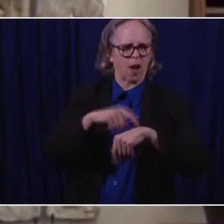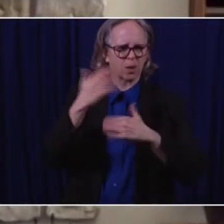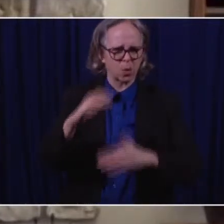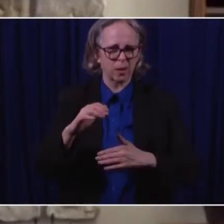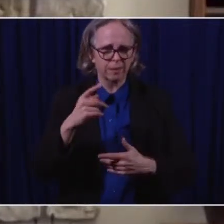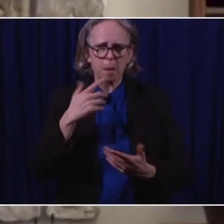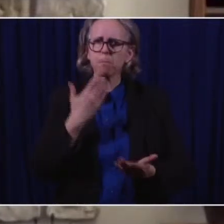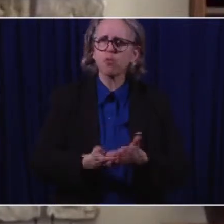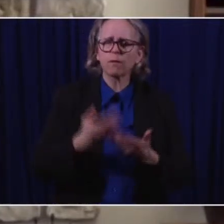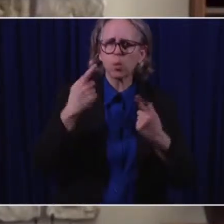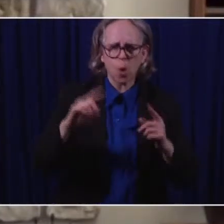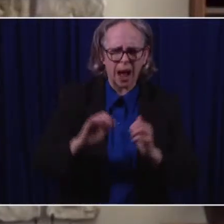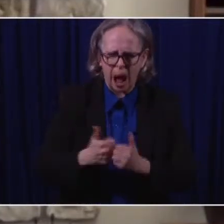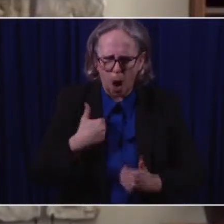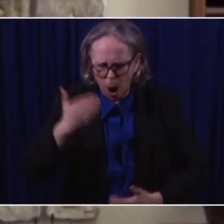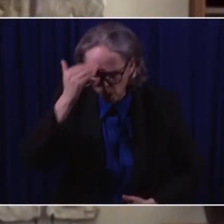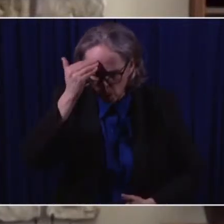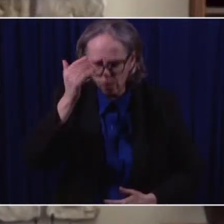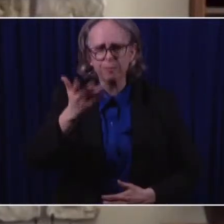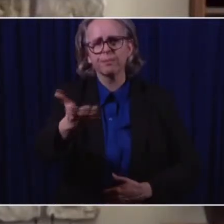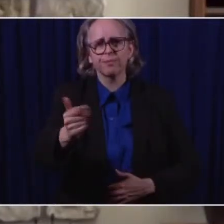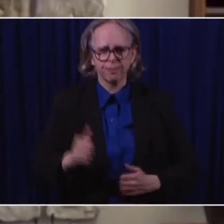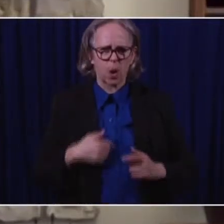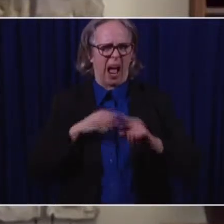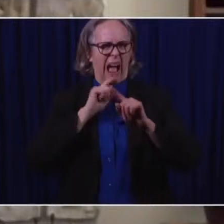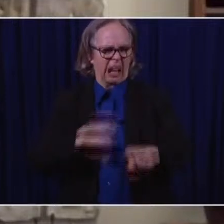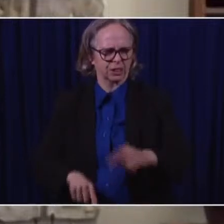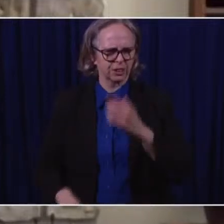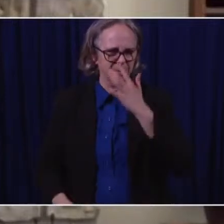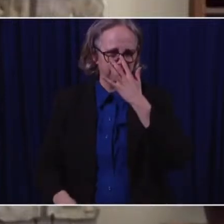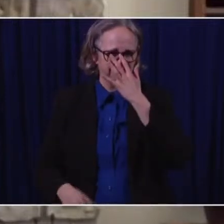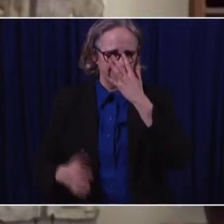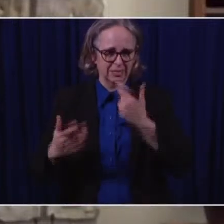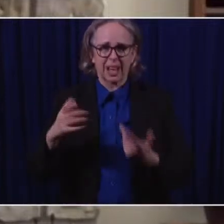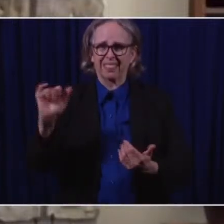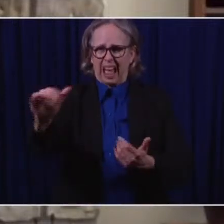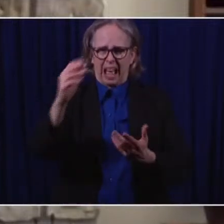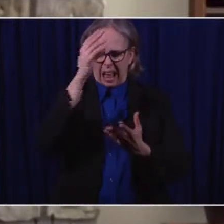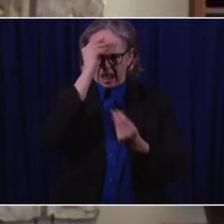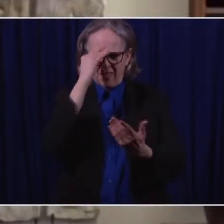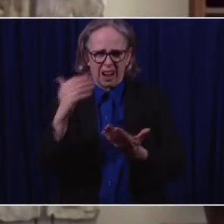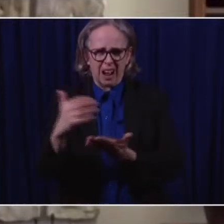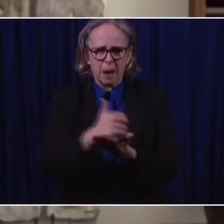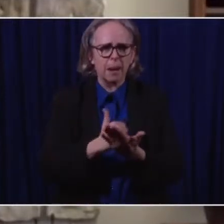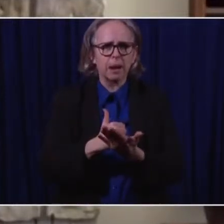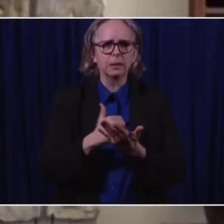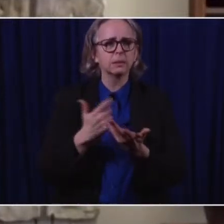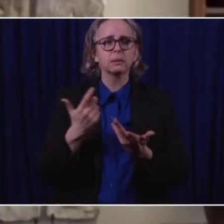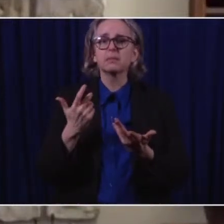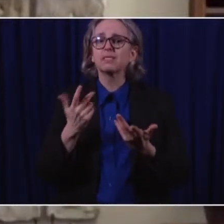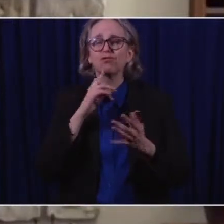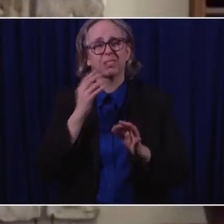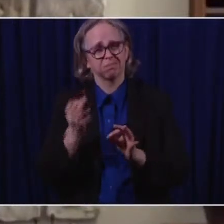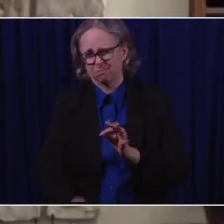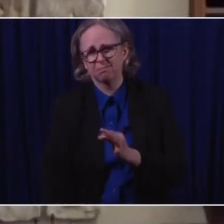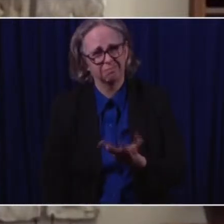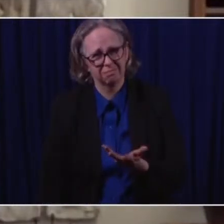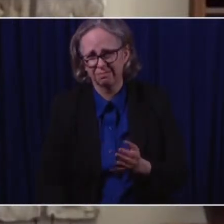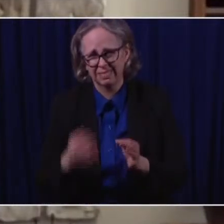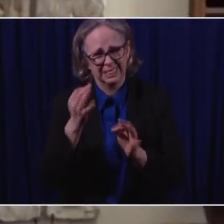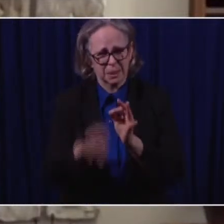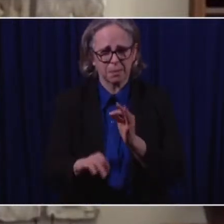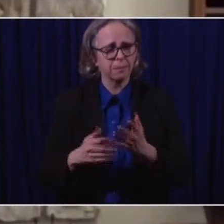is very basic evidence. And that is that we know they're spread inside more than